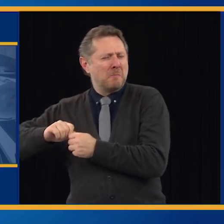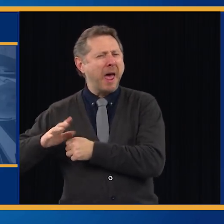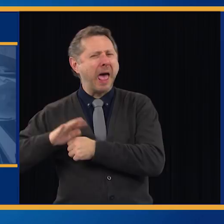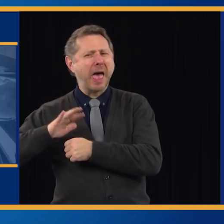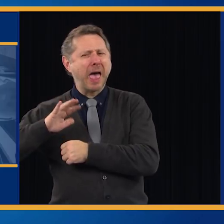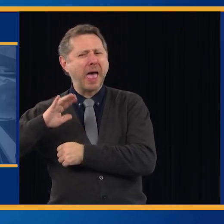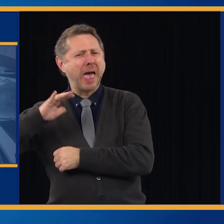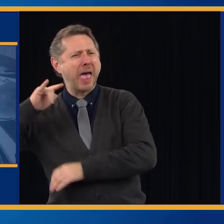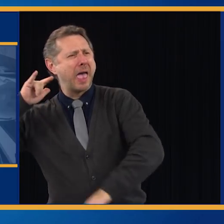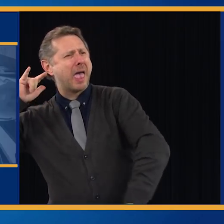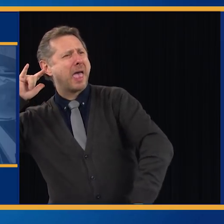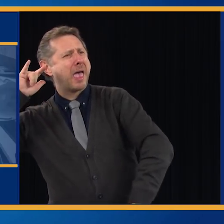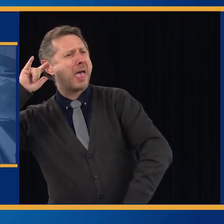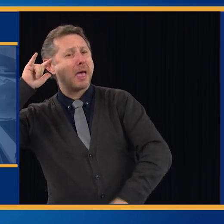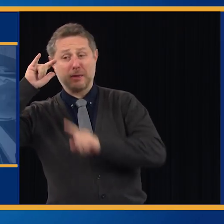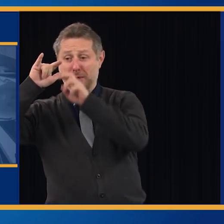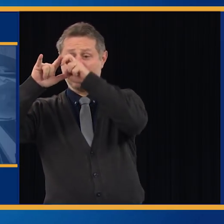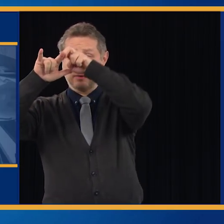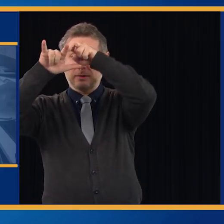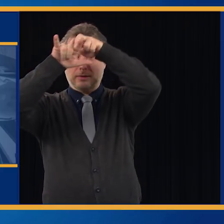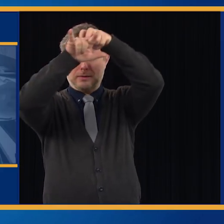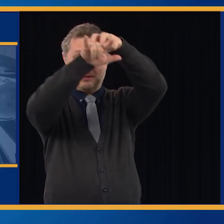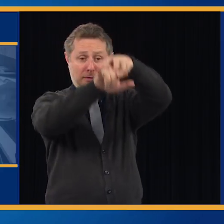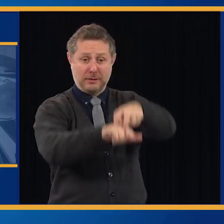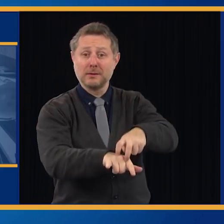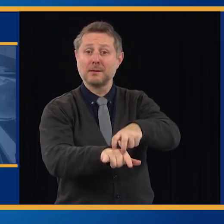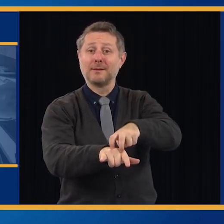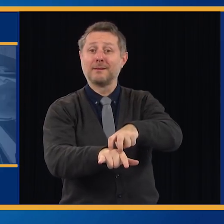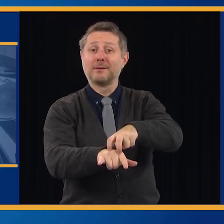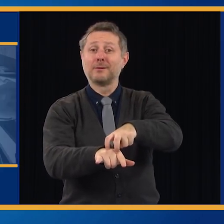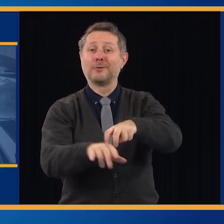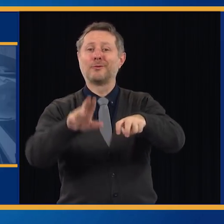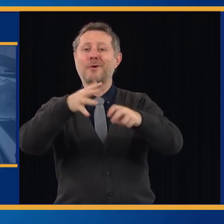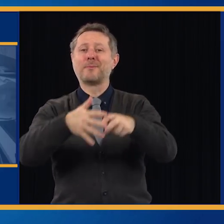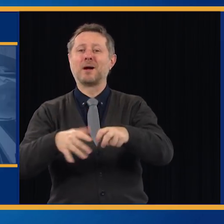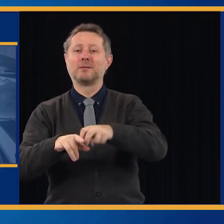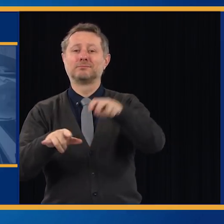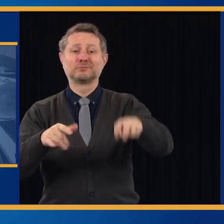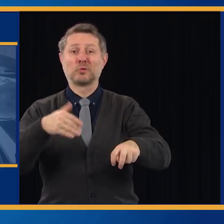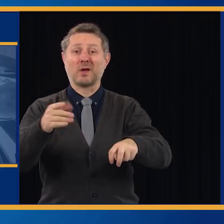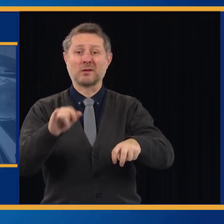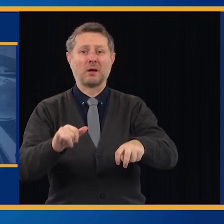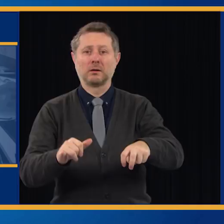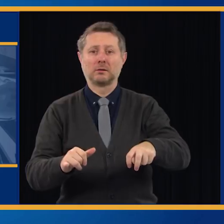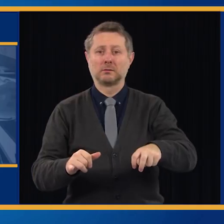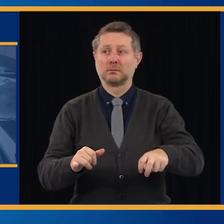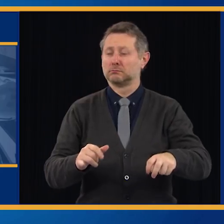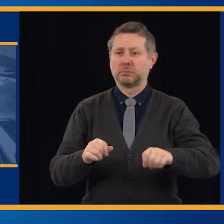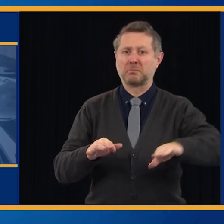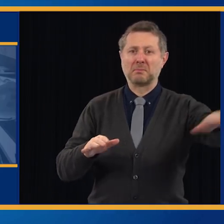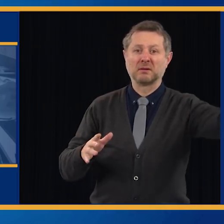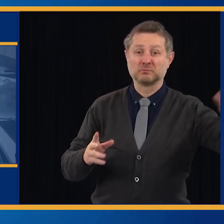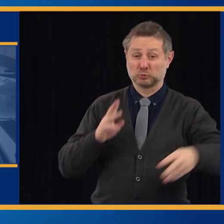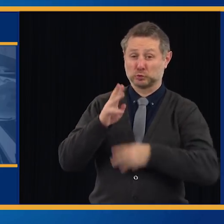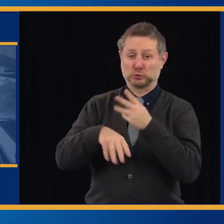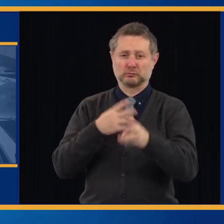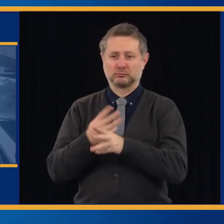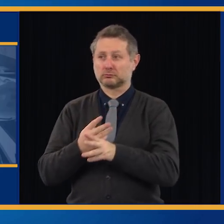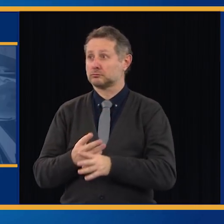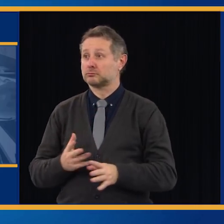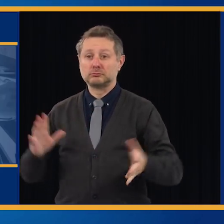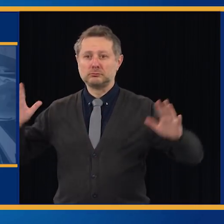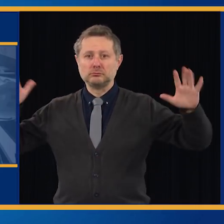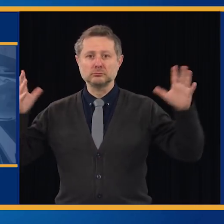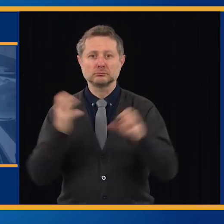and lands in the United States the next day, right? Everybody talks about global interconnection and how fast you can. Everybody knows